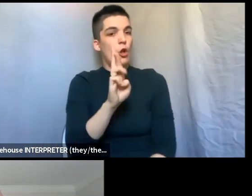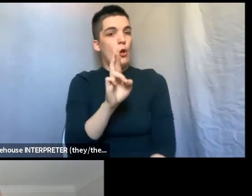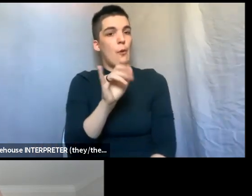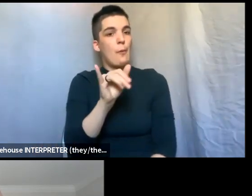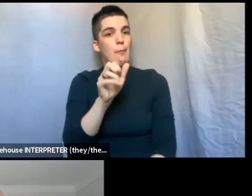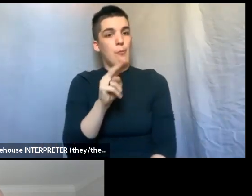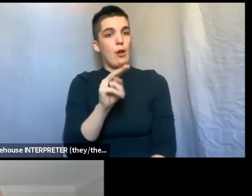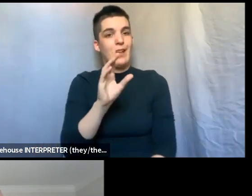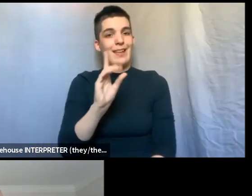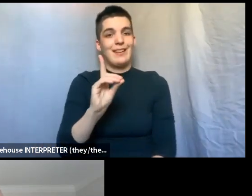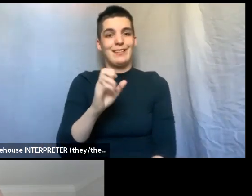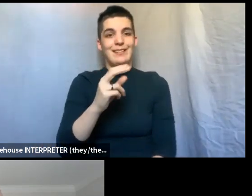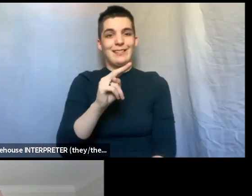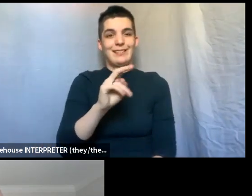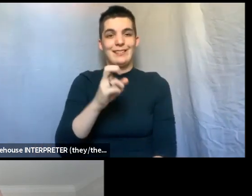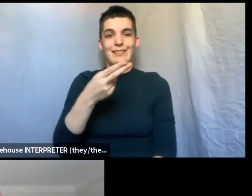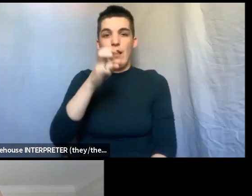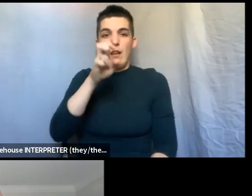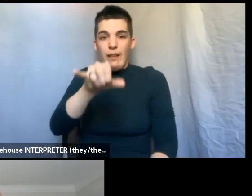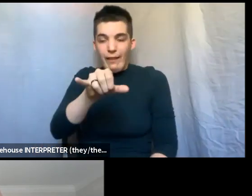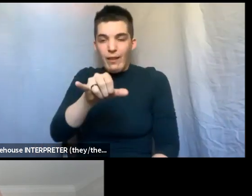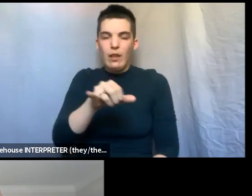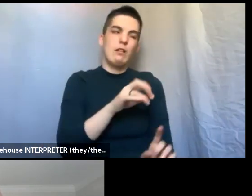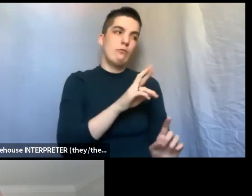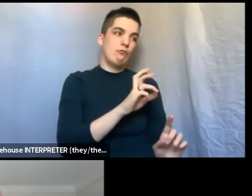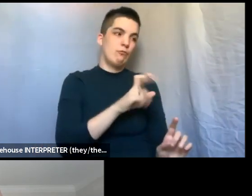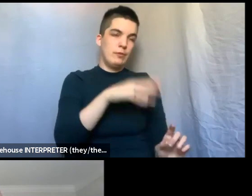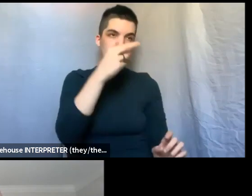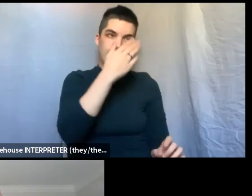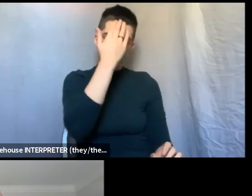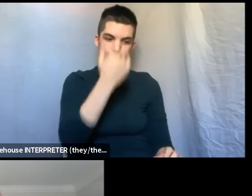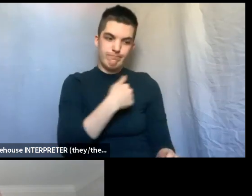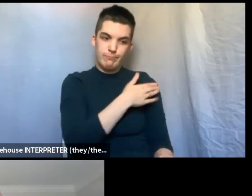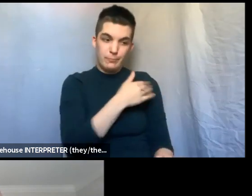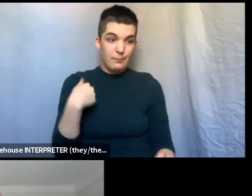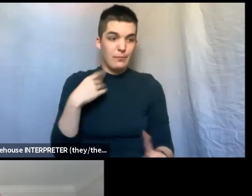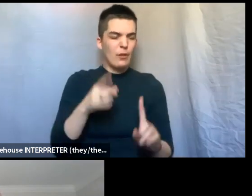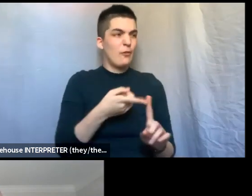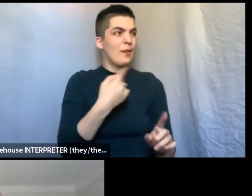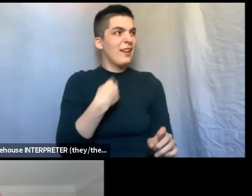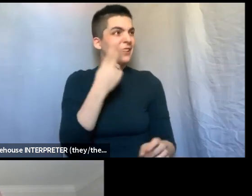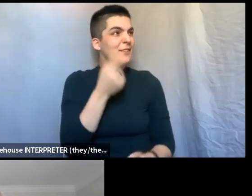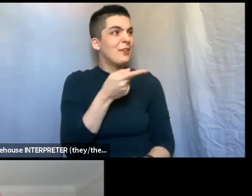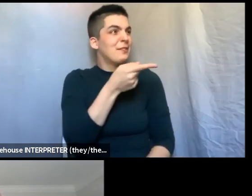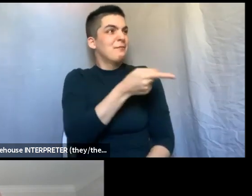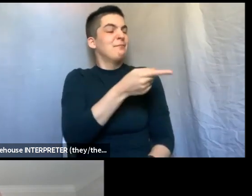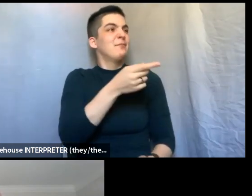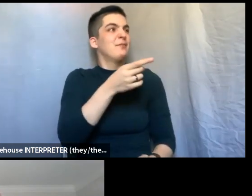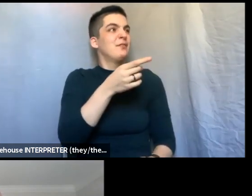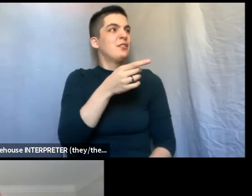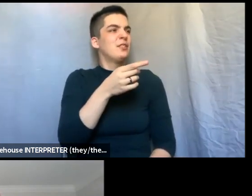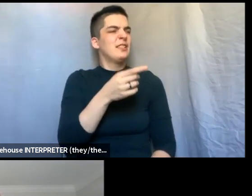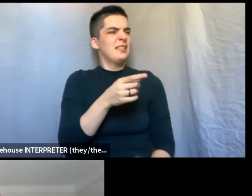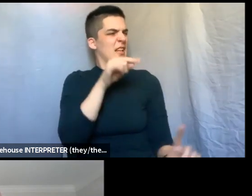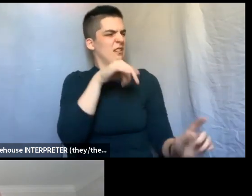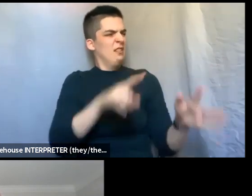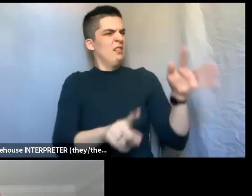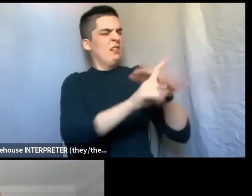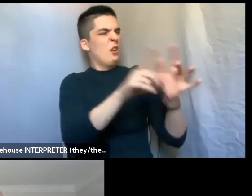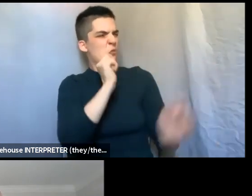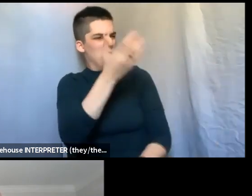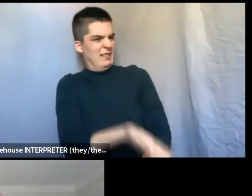month in Death of a Salesman, or first time I saw Delroy Lindo and Joe Turner's Come and Gone, who the hell is that guy? And what